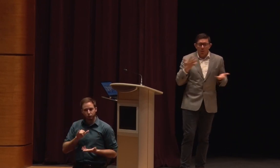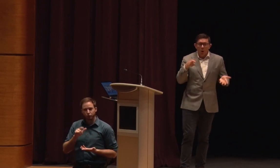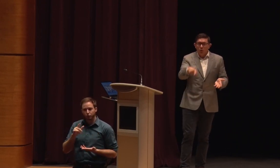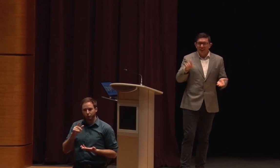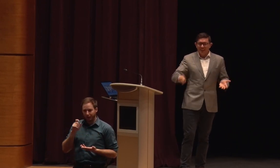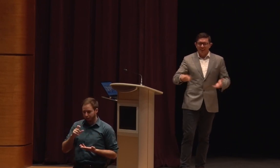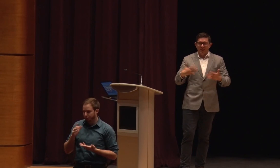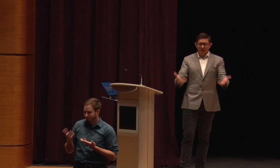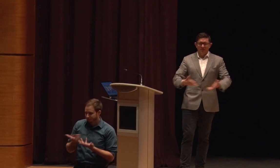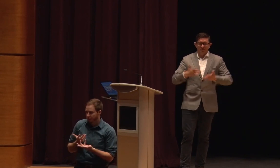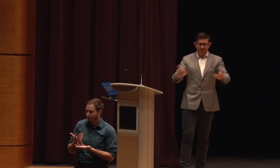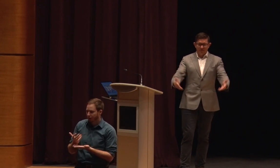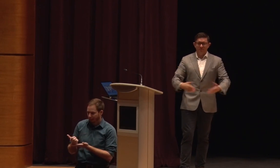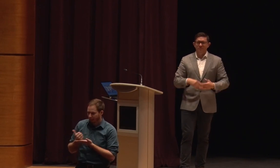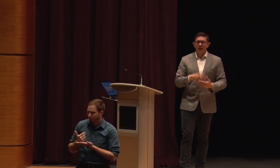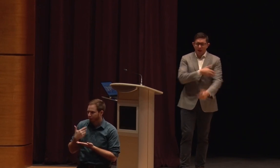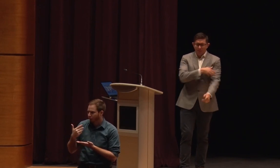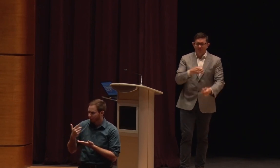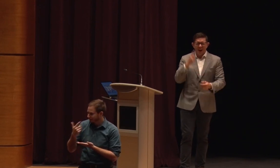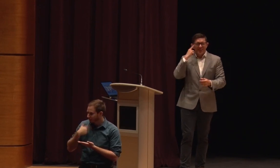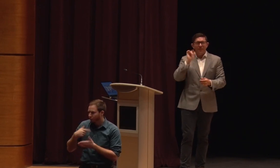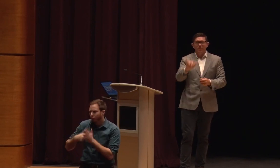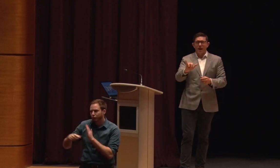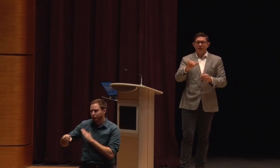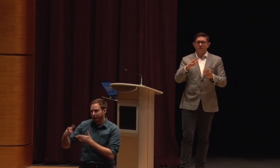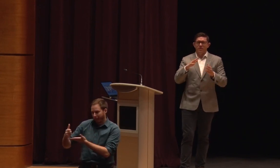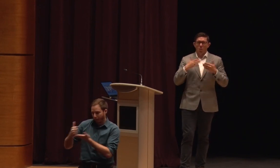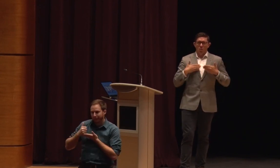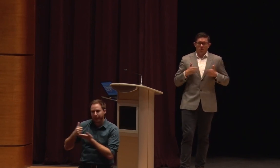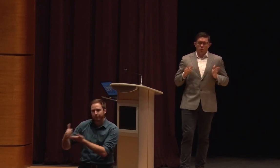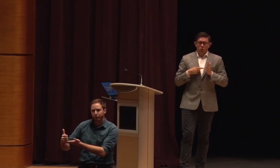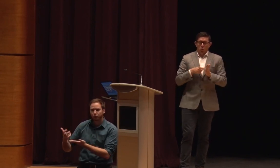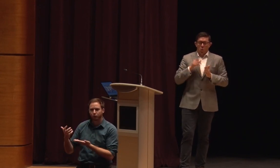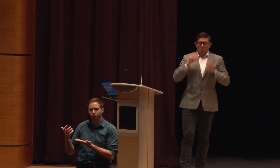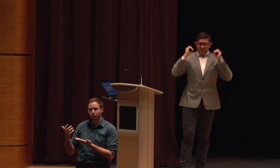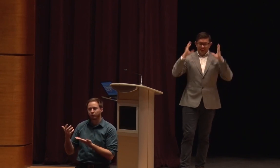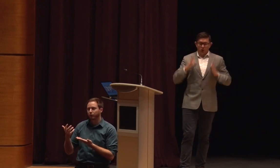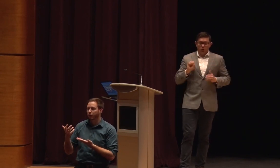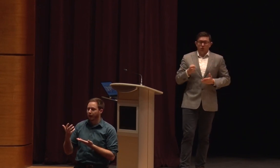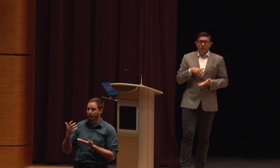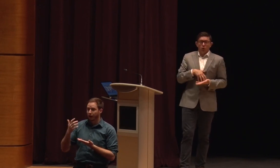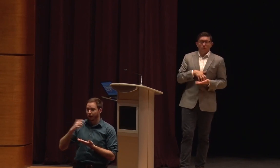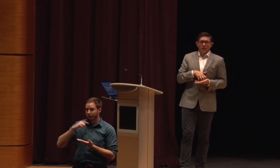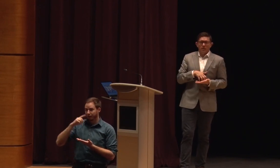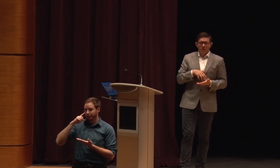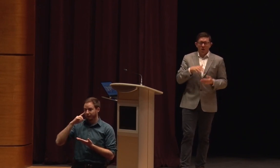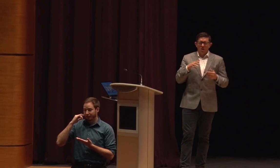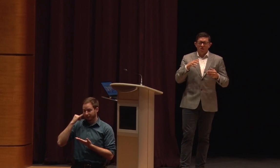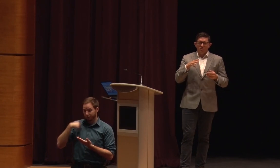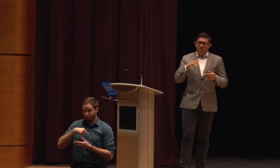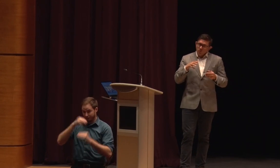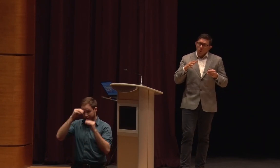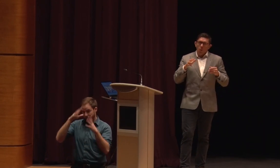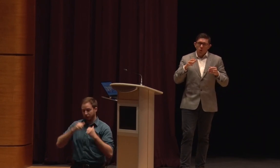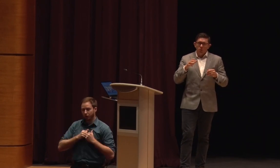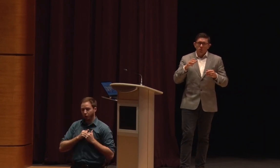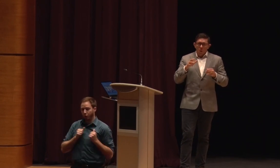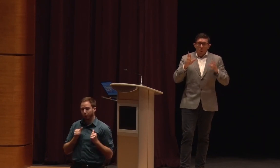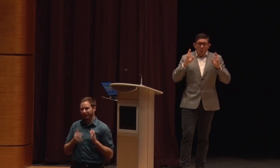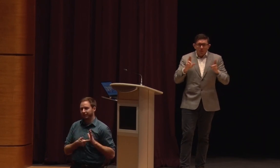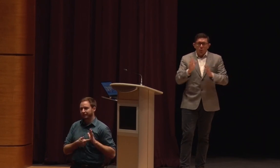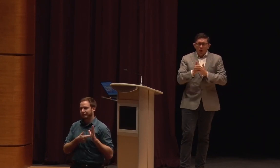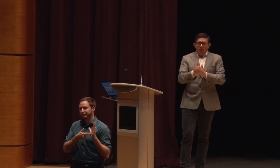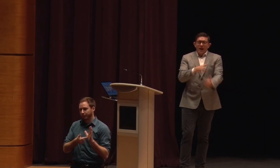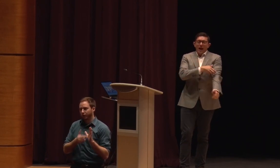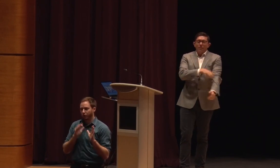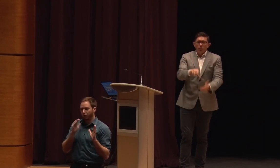Help me. Tell the student, what do you need? Help me help you. I think that opening up as a teacher, showing that vulnerability